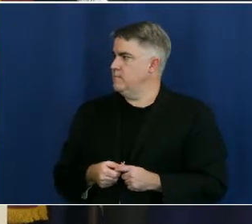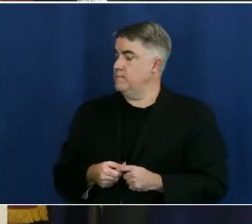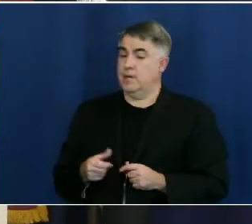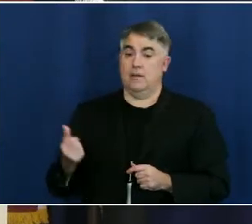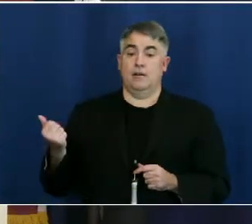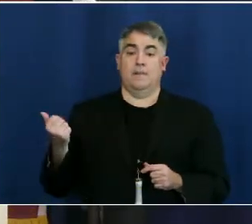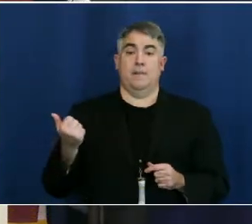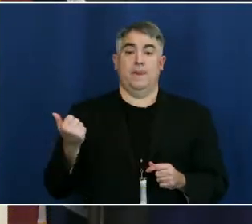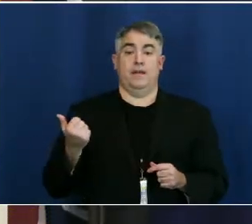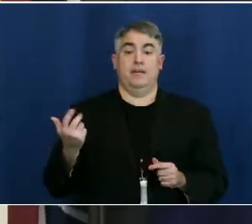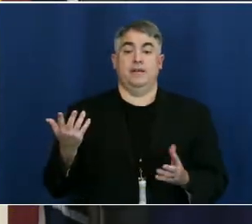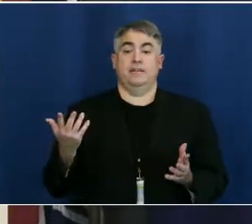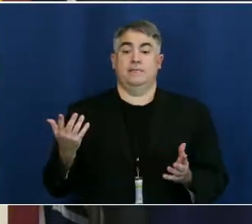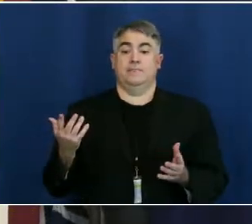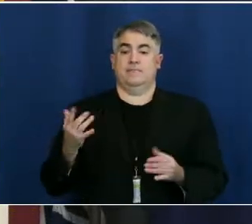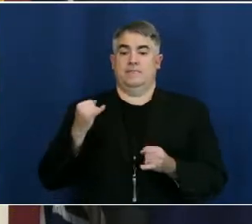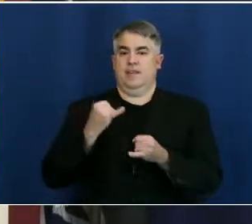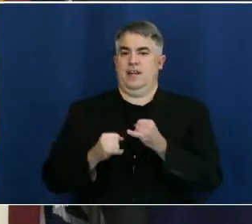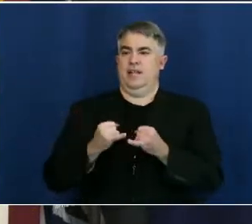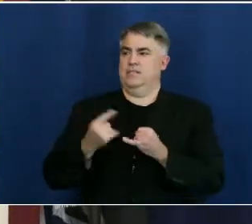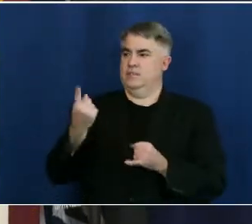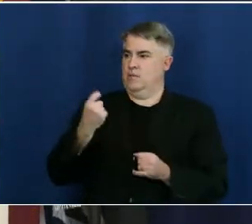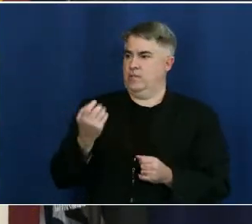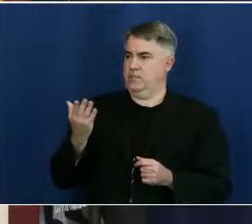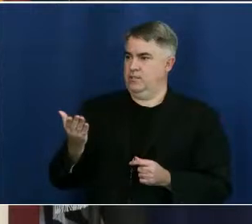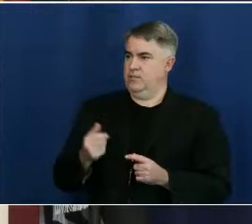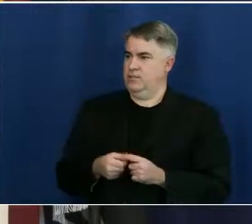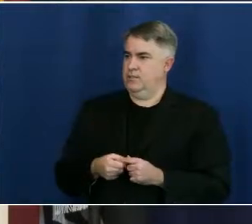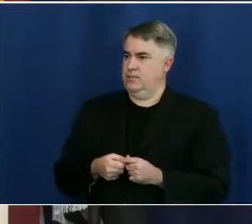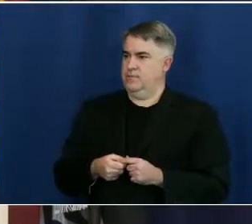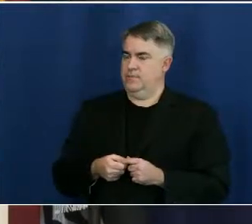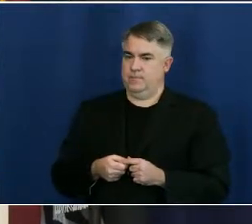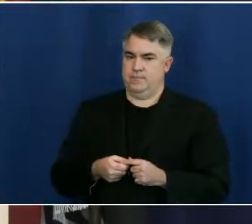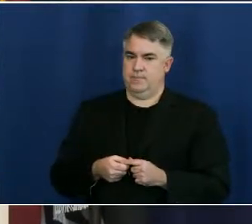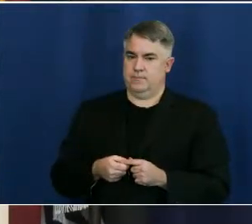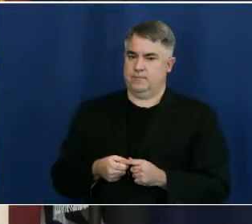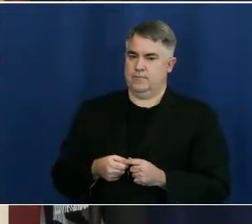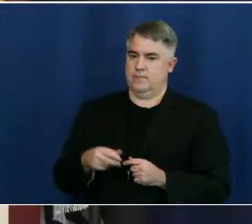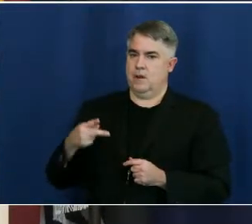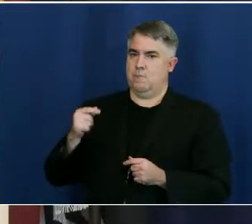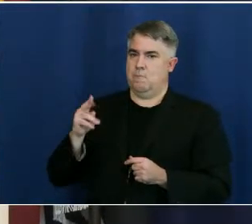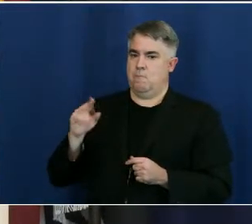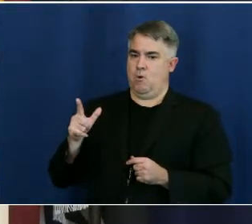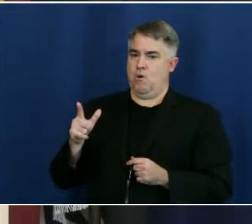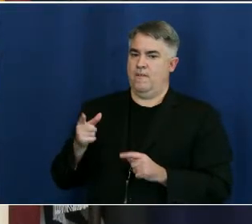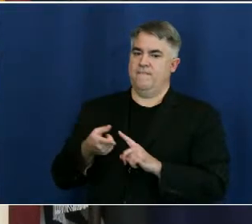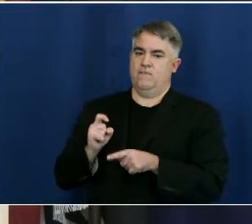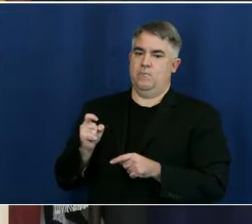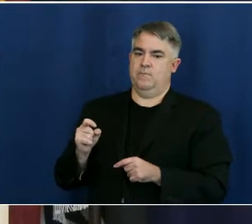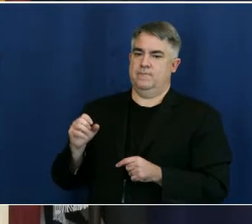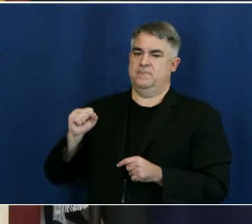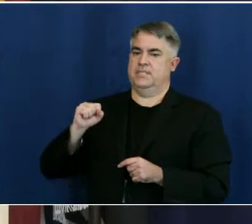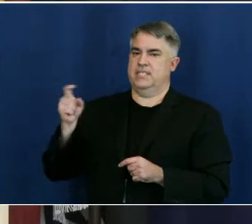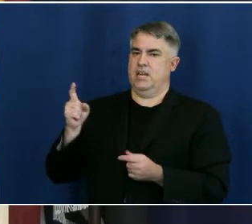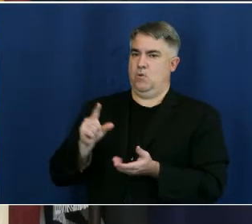I believe we have one final call-in question. Paul Sisson at the San Diego Union Tribune. Please state your question.